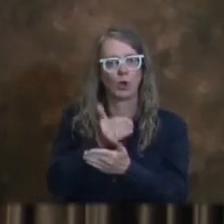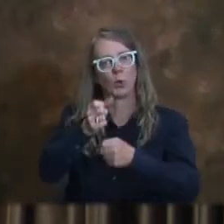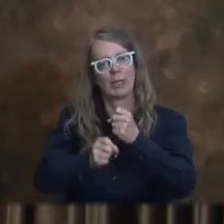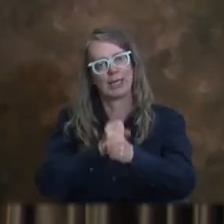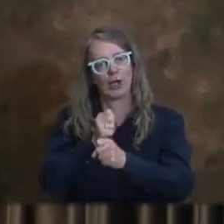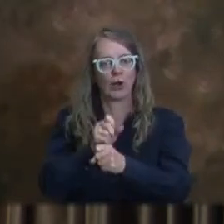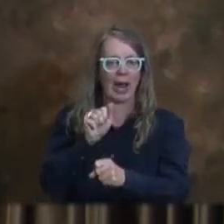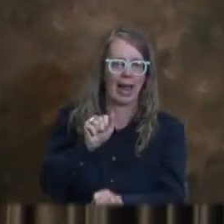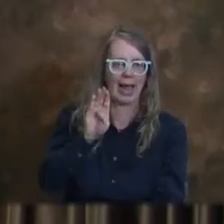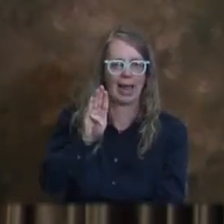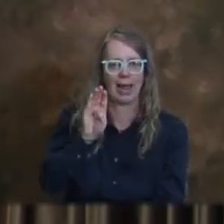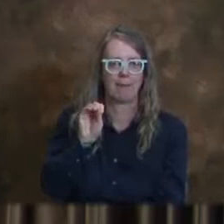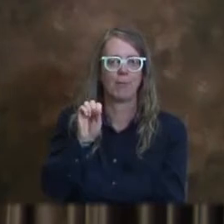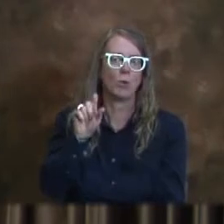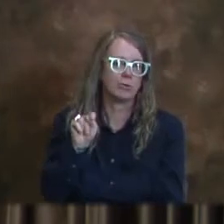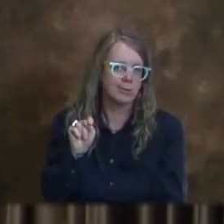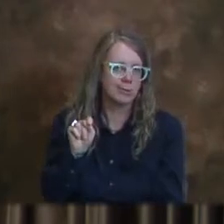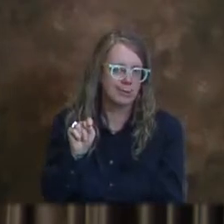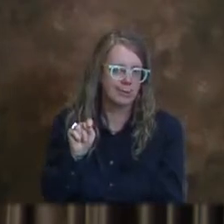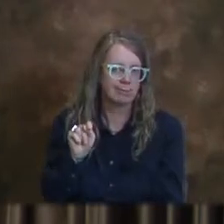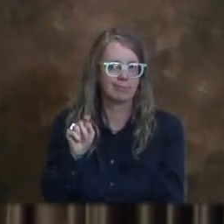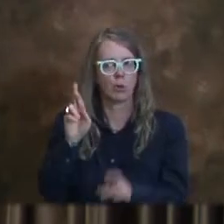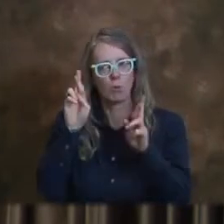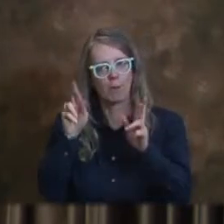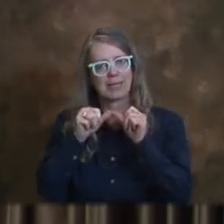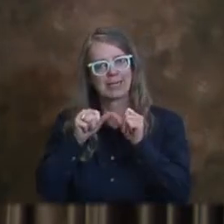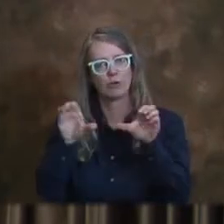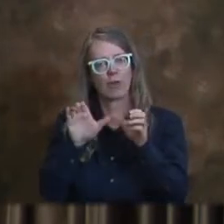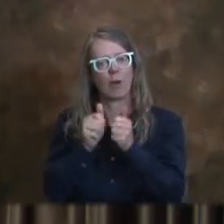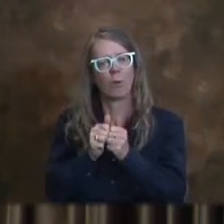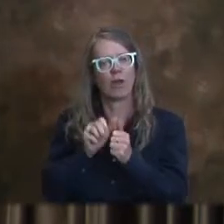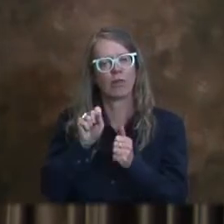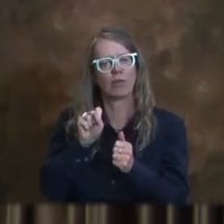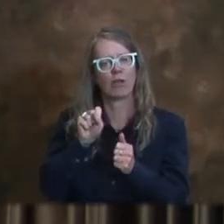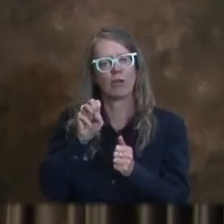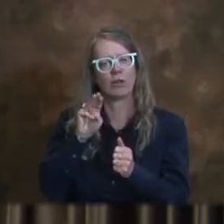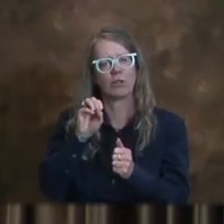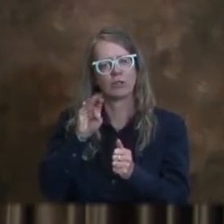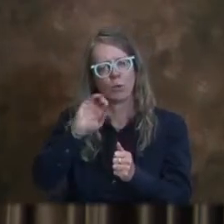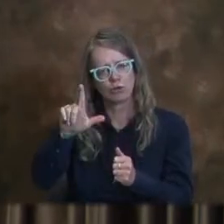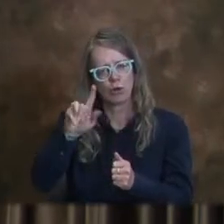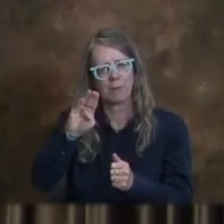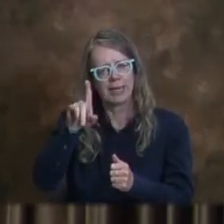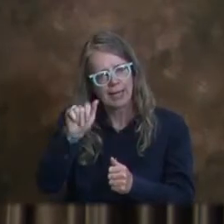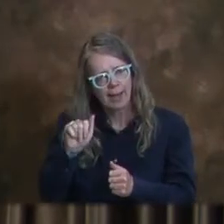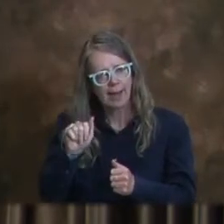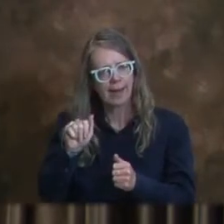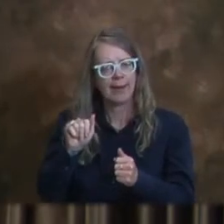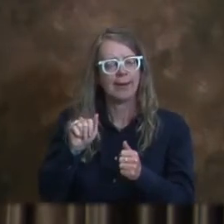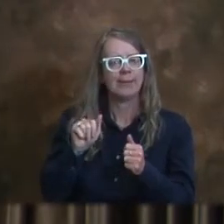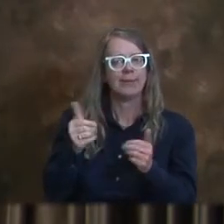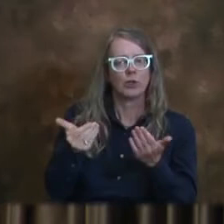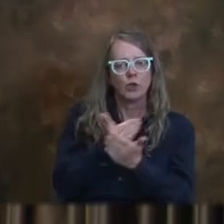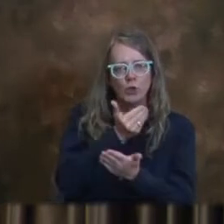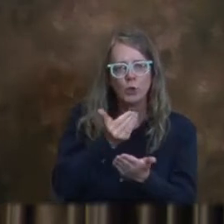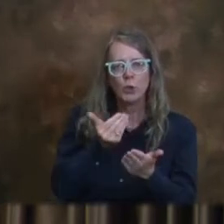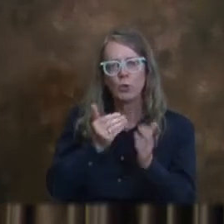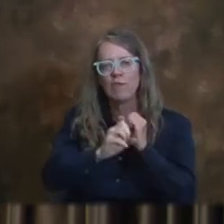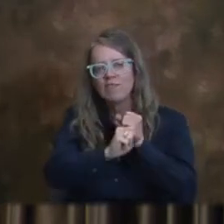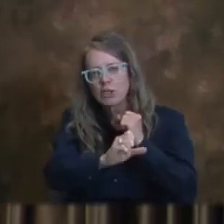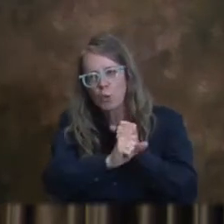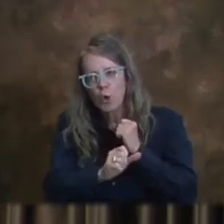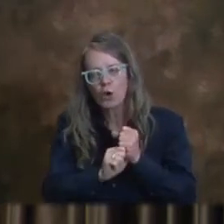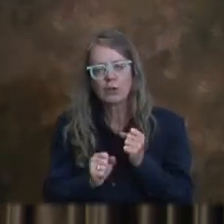hopefully continuing to do that with our social media, our new visuals, the revamping of our 3 Ws